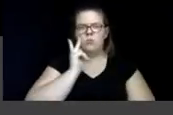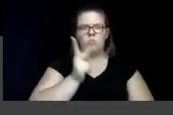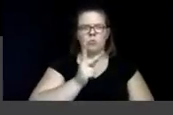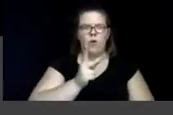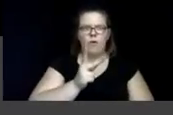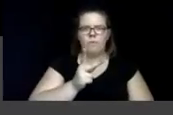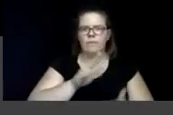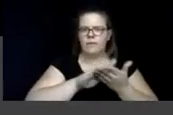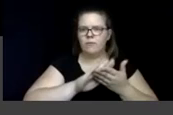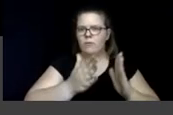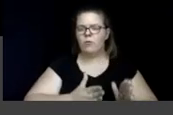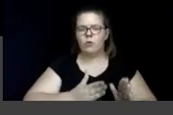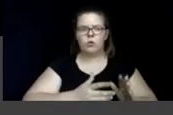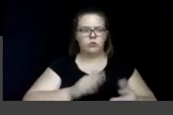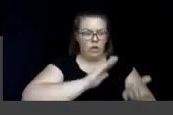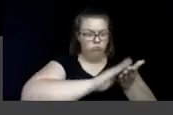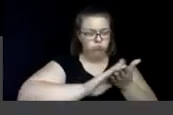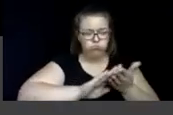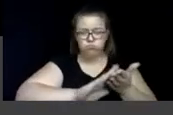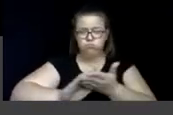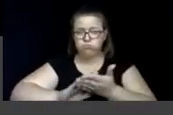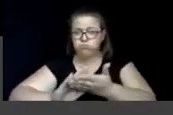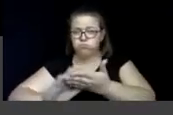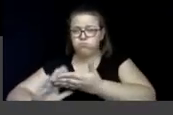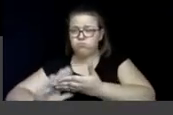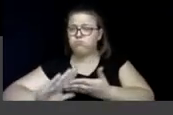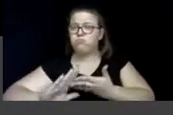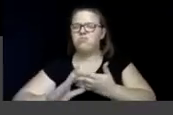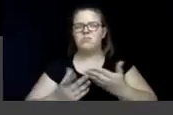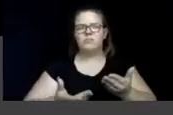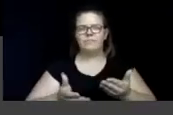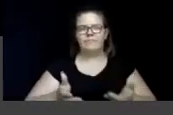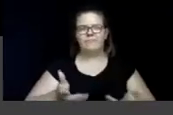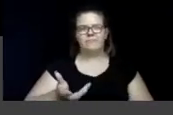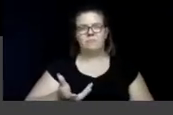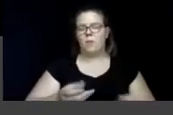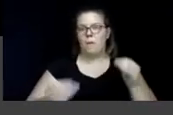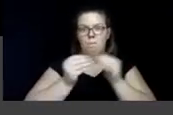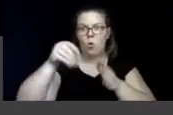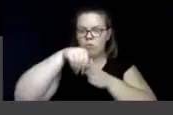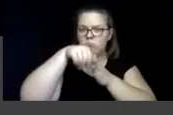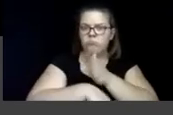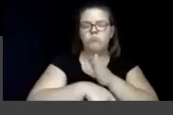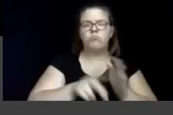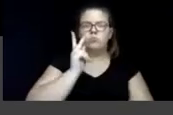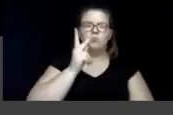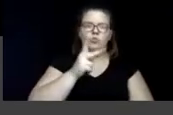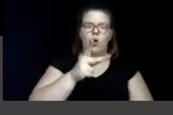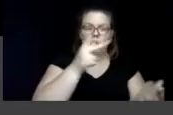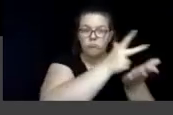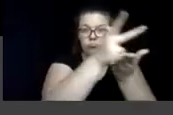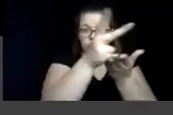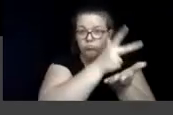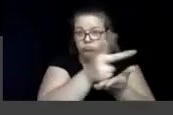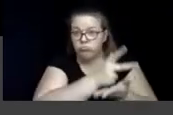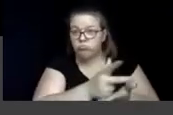things than you'd ever would have seen. You saw them in the parking garage, you saw them outside, you